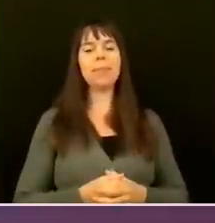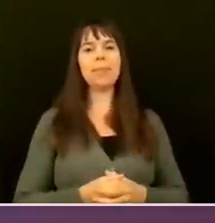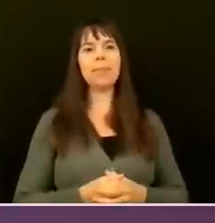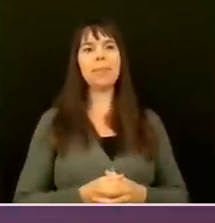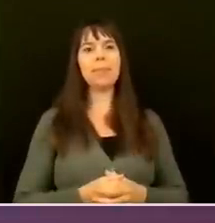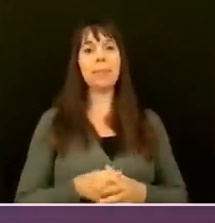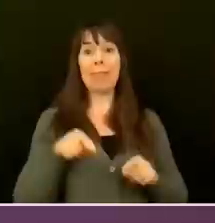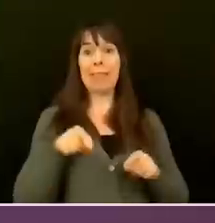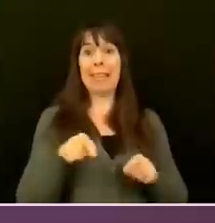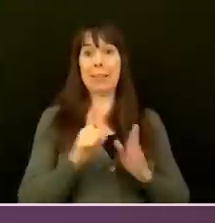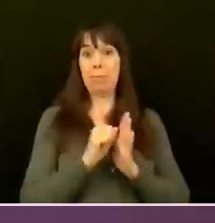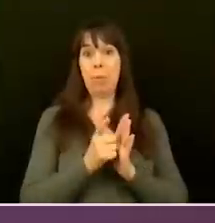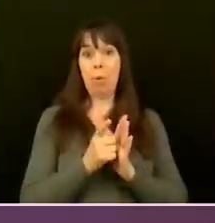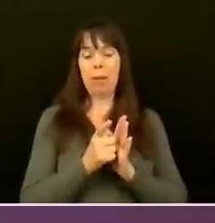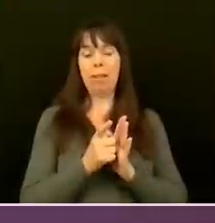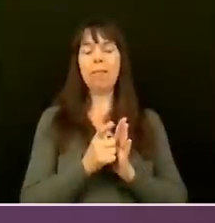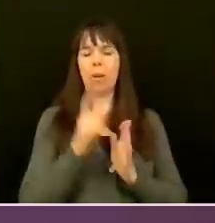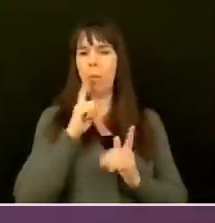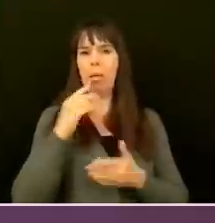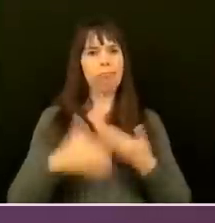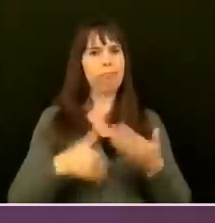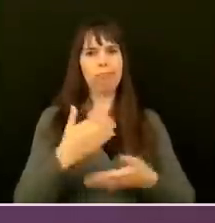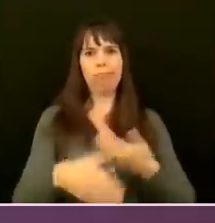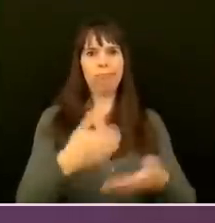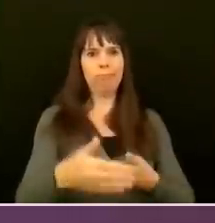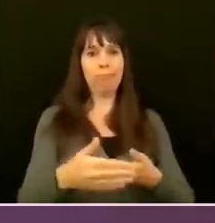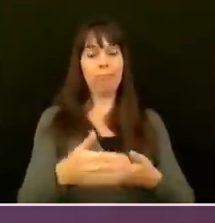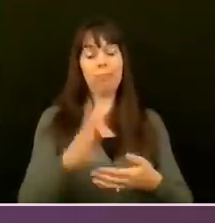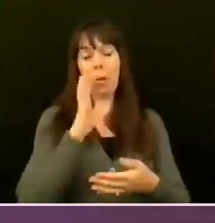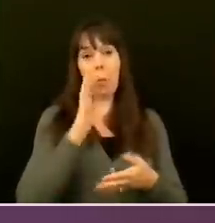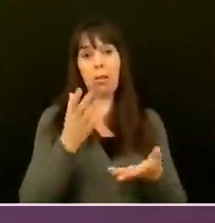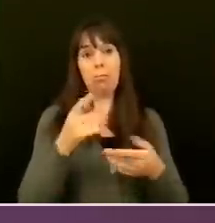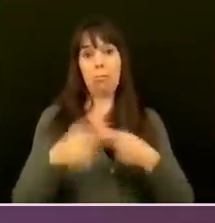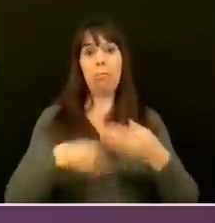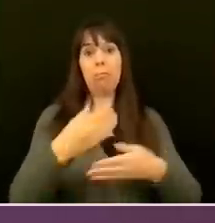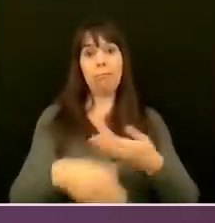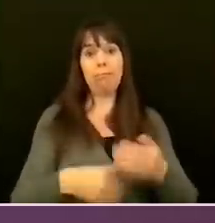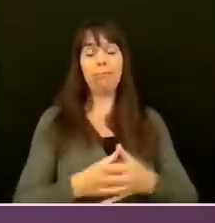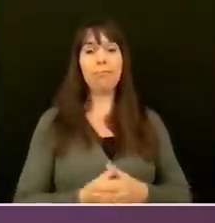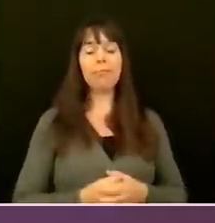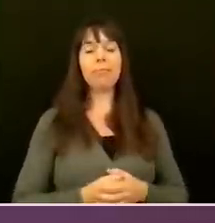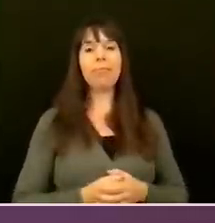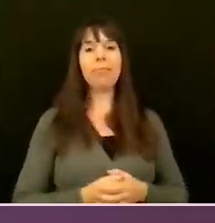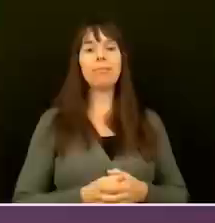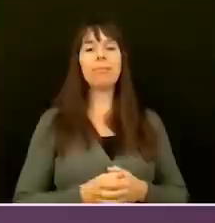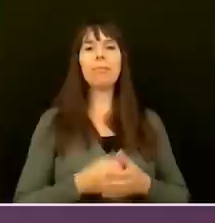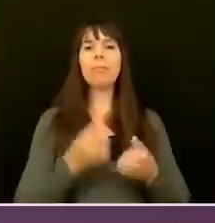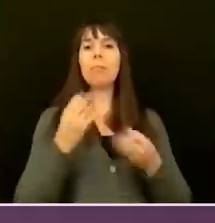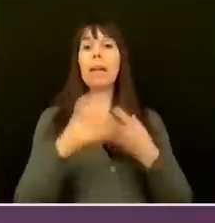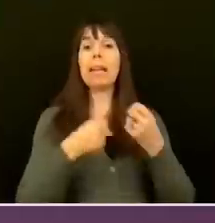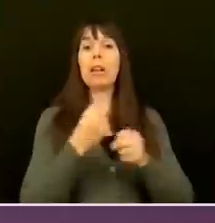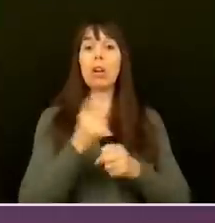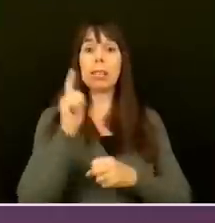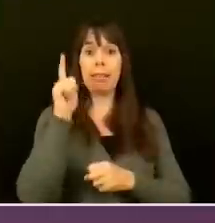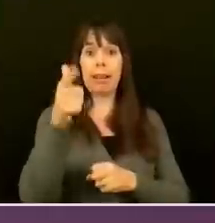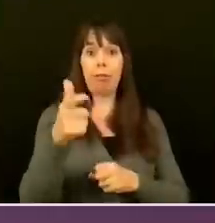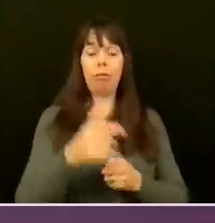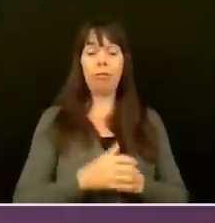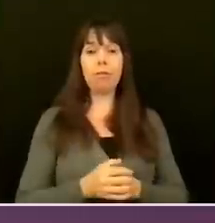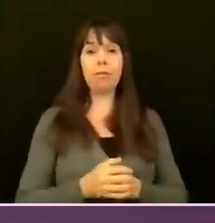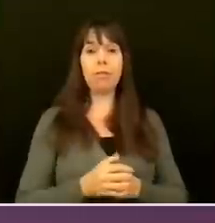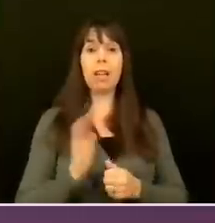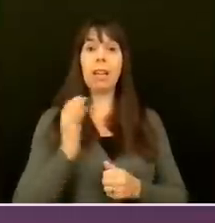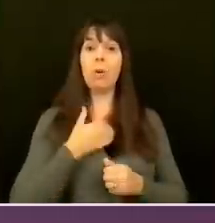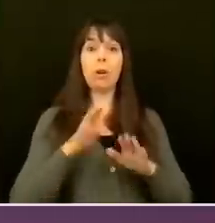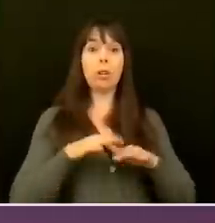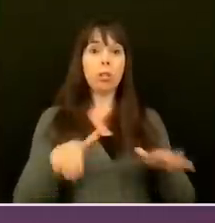This moment will pass. It will pass. And years from now, our